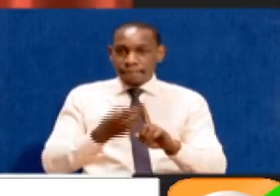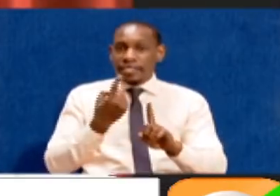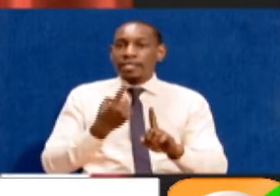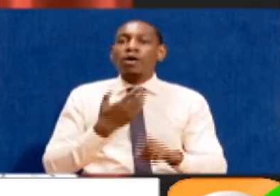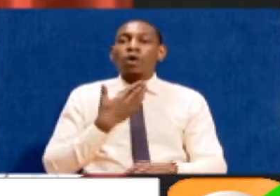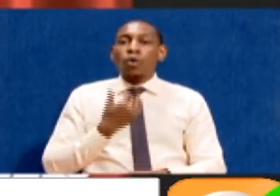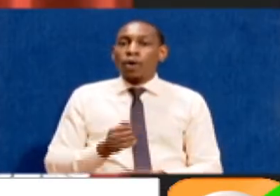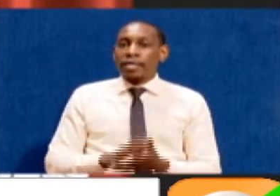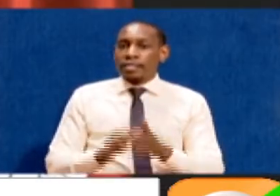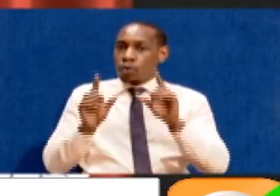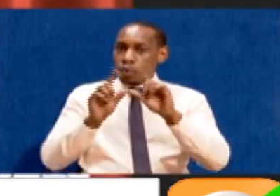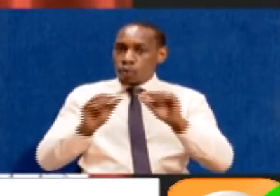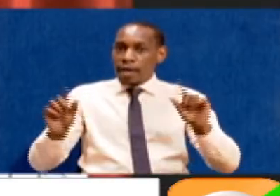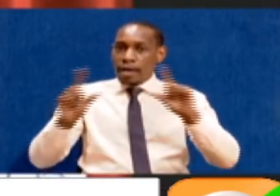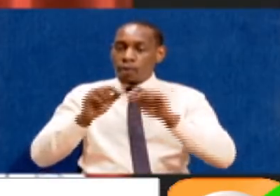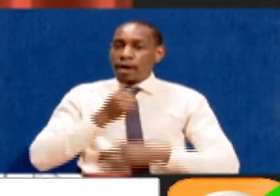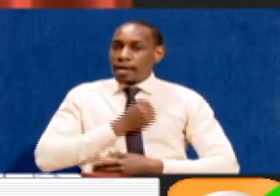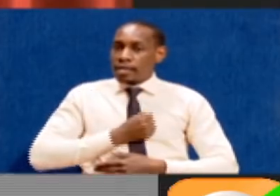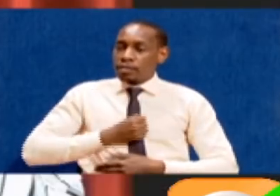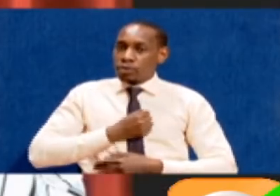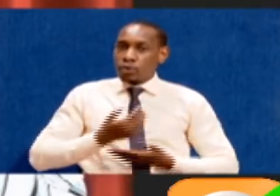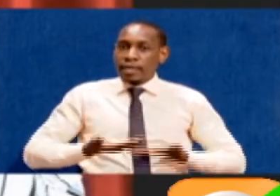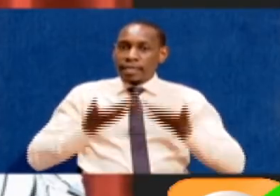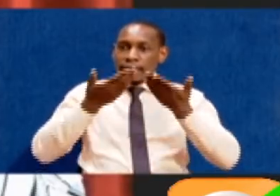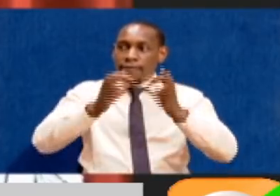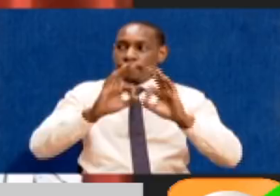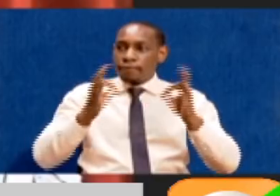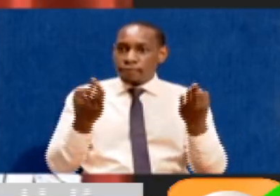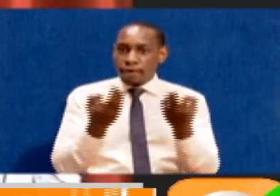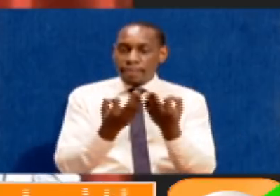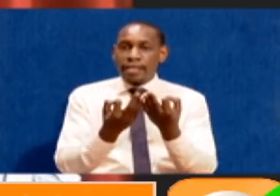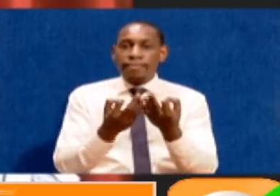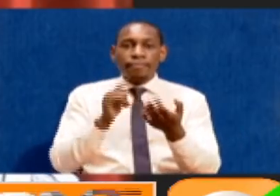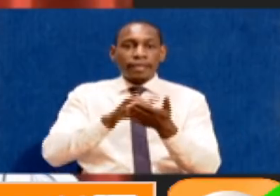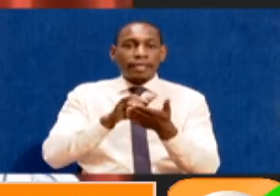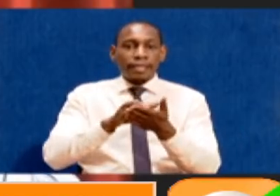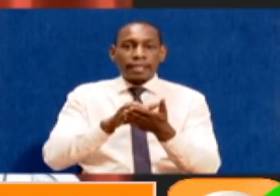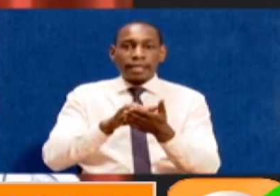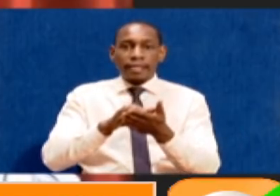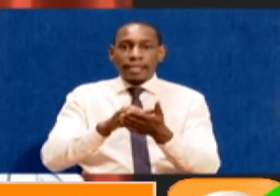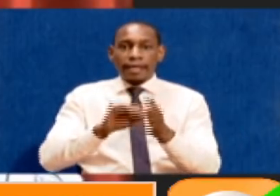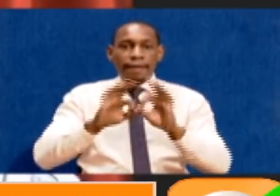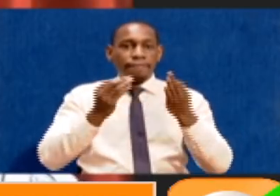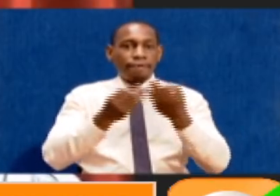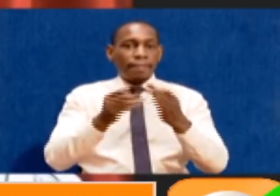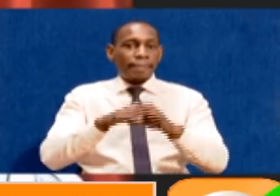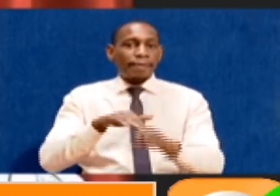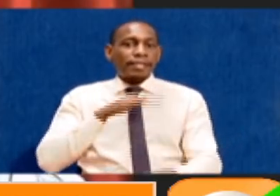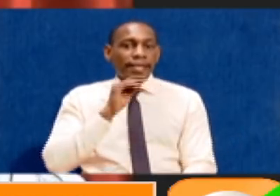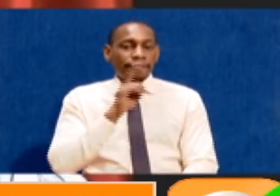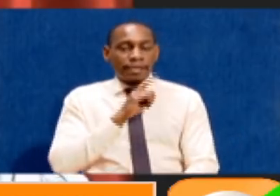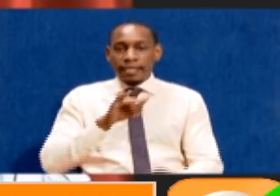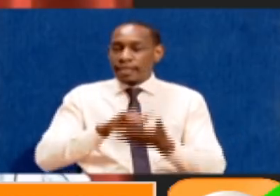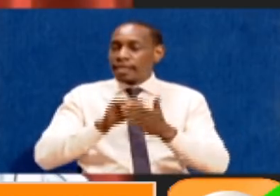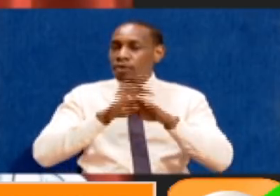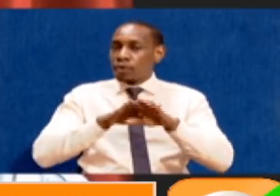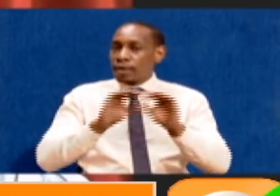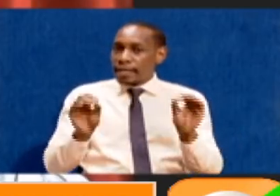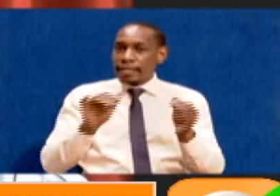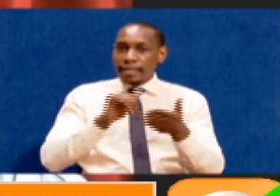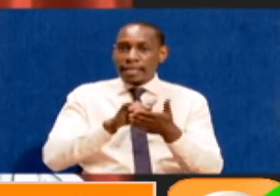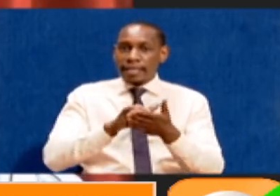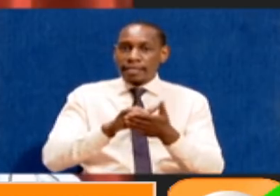I'd like to send my condolences to the family, the families that have lost their loved ones. It is very unfortunate